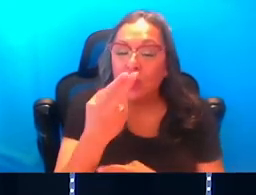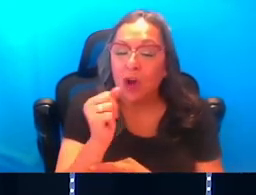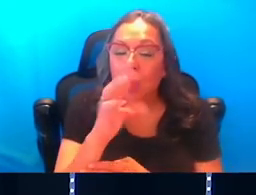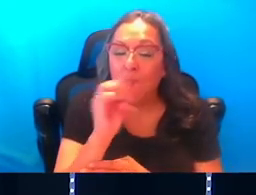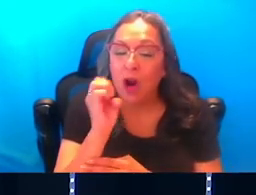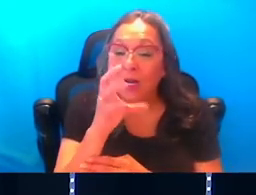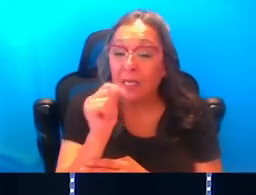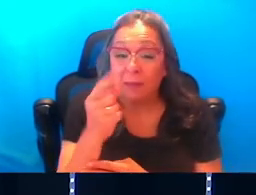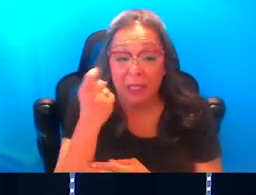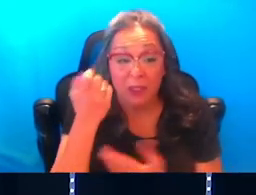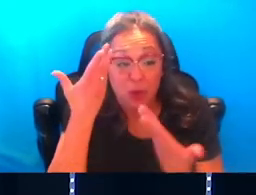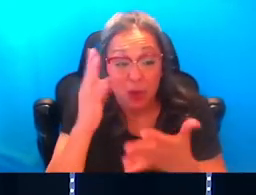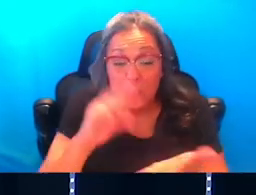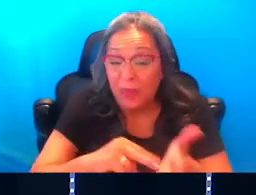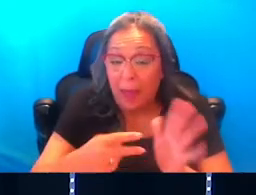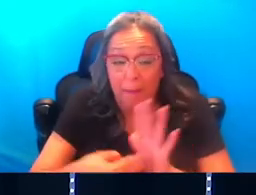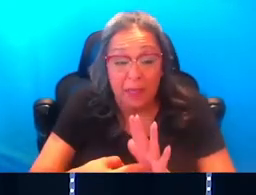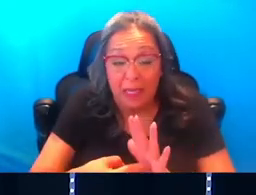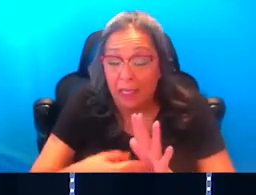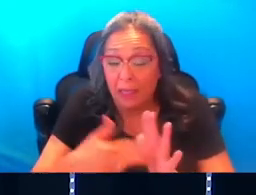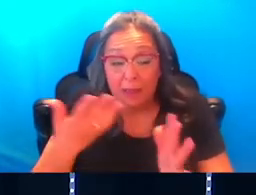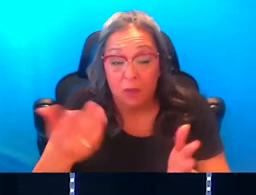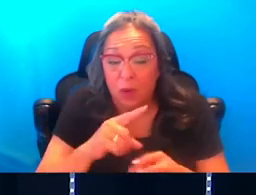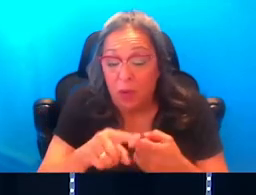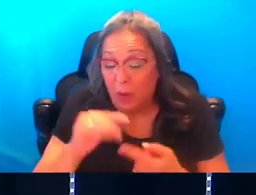for us to talk about, right?